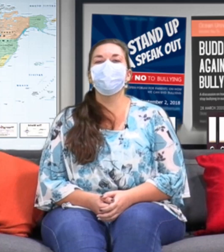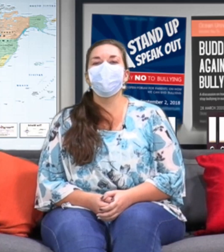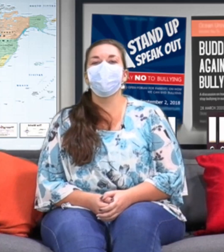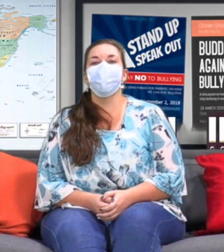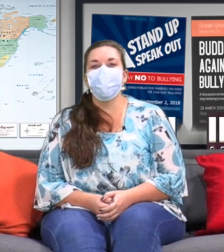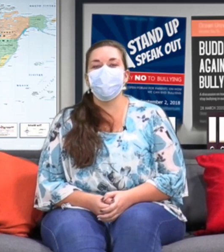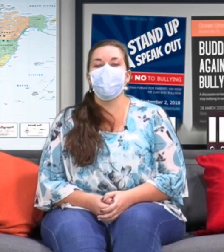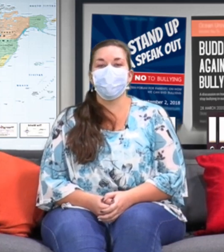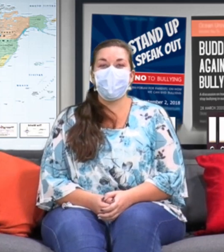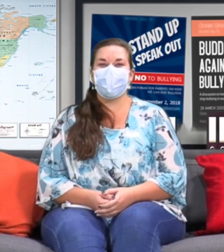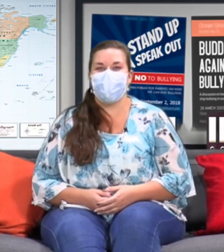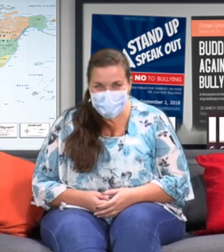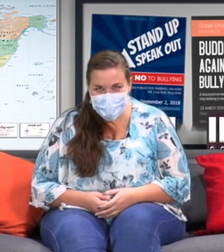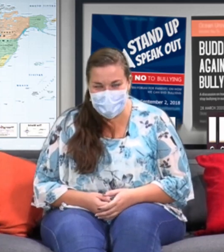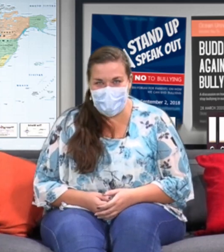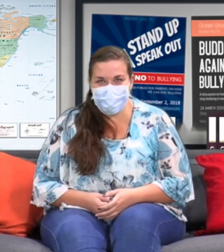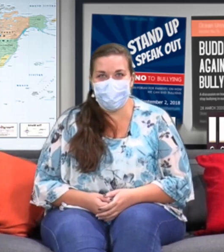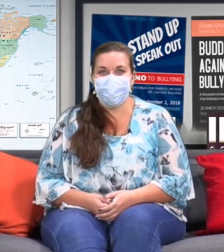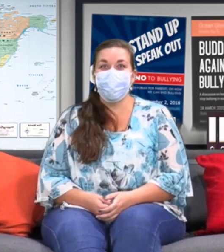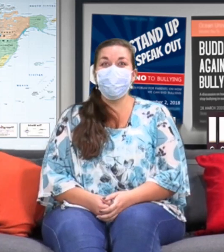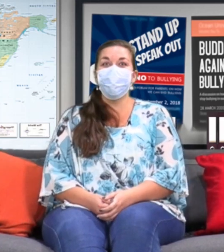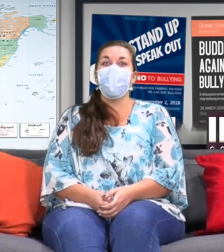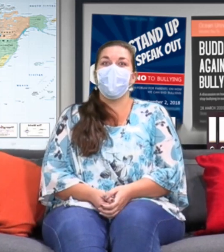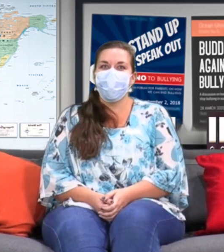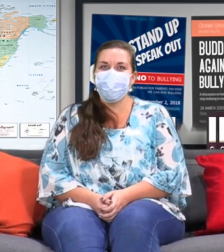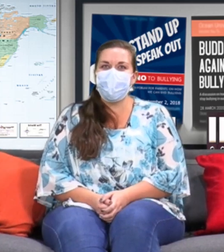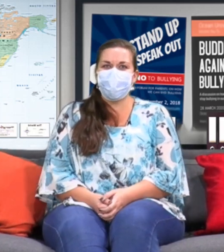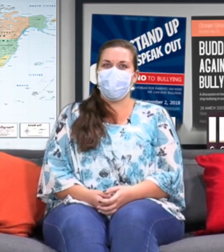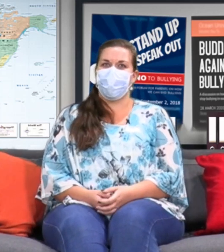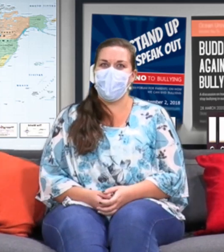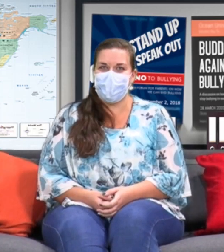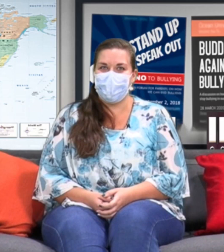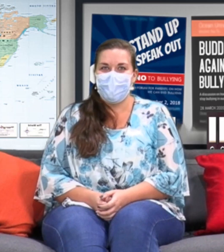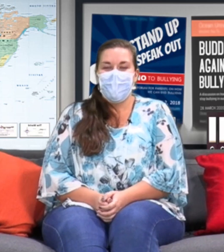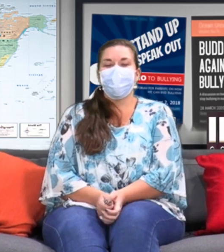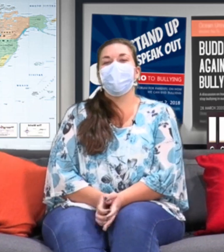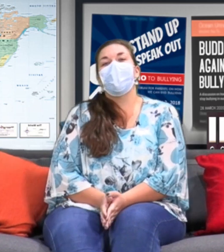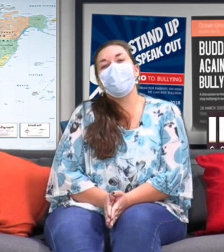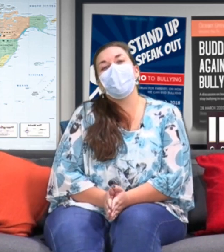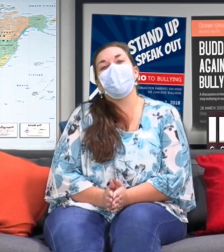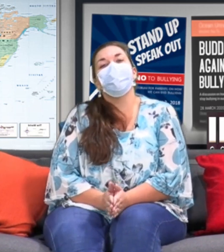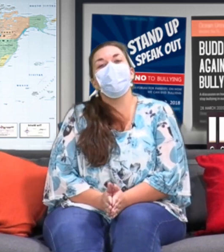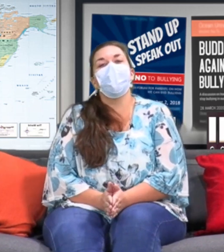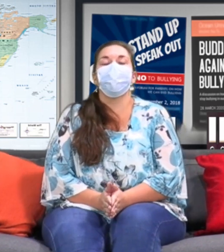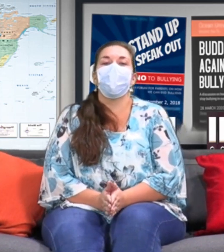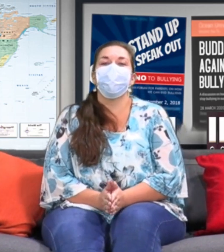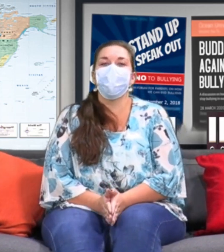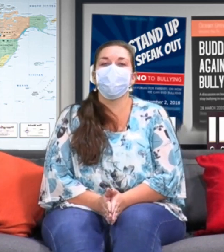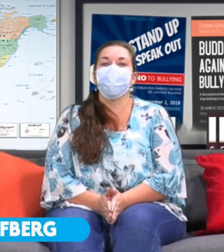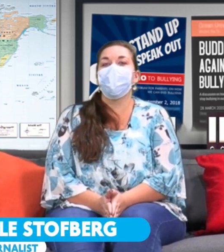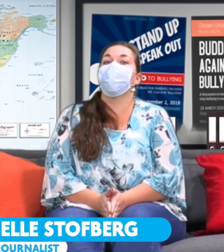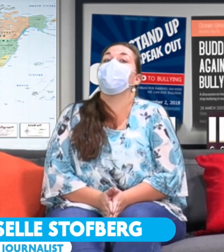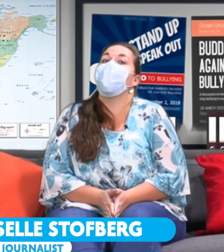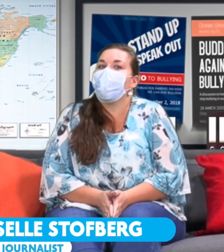Thank you, Teacher Kotze, for that fantastic lesson. Who knew health could be so fun? So now our grade 4 and 5